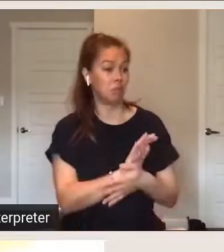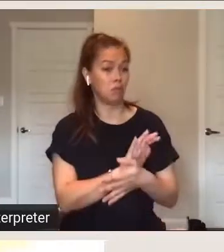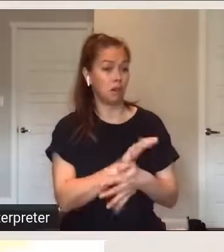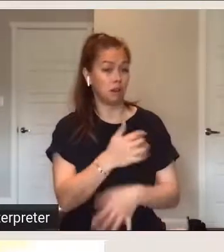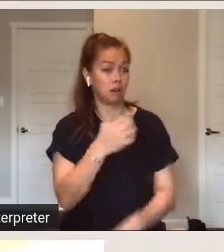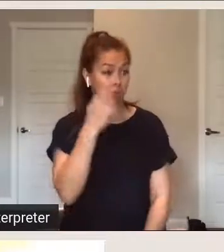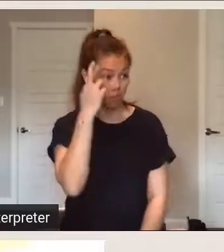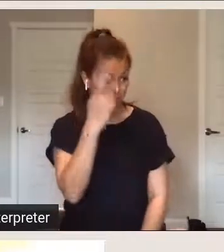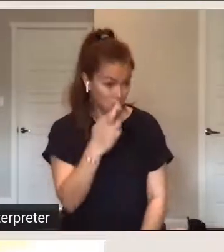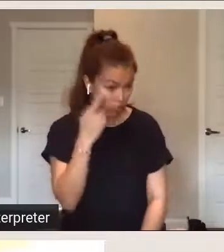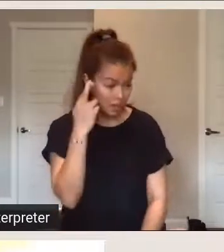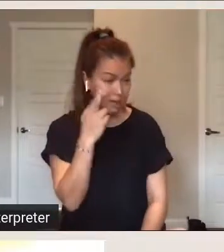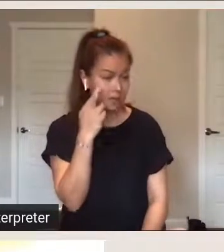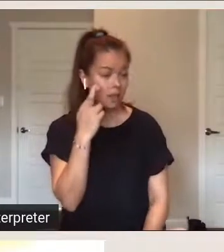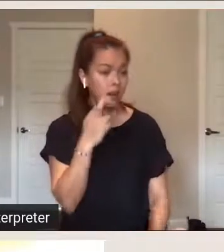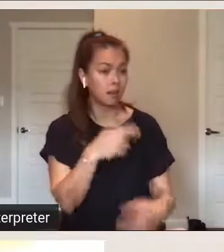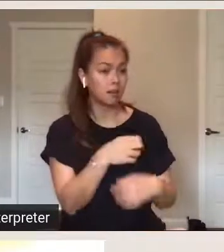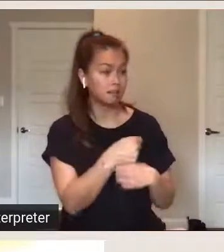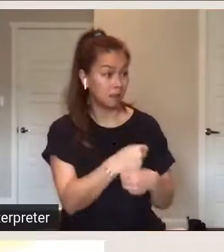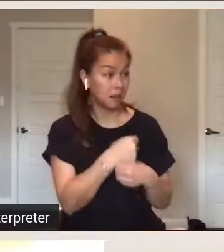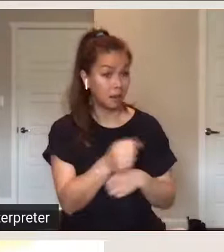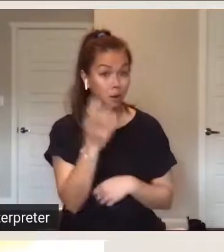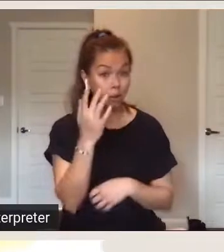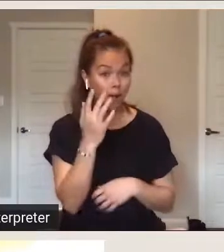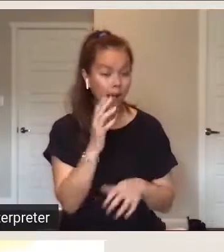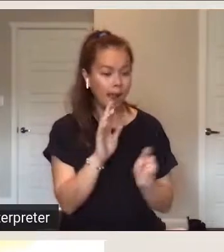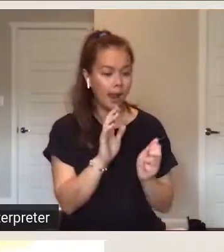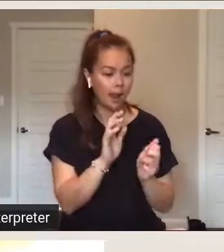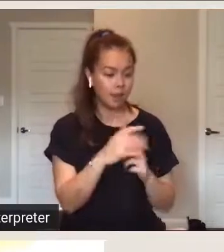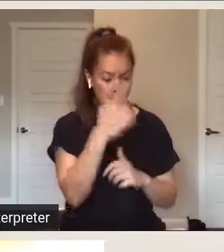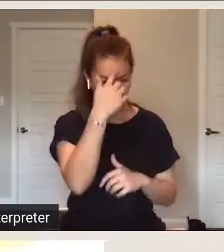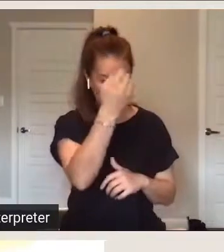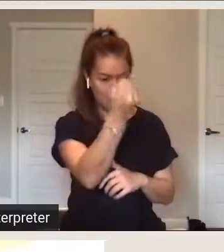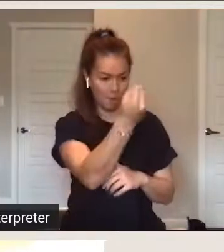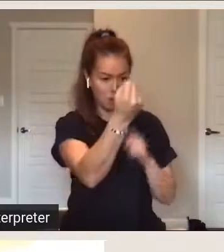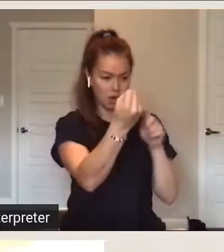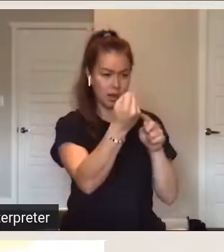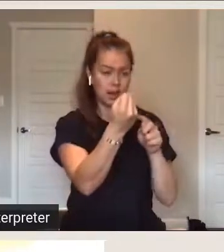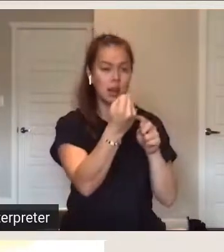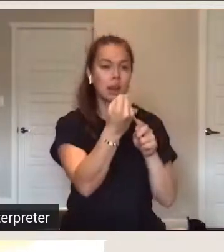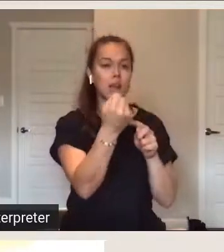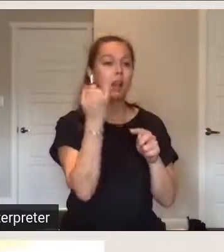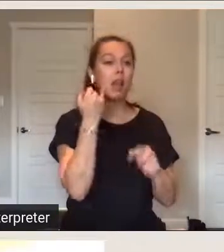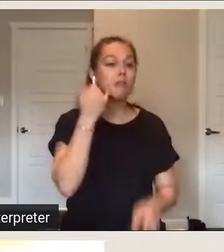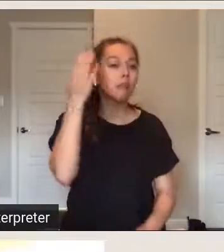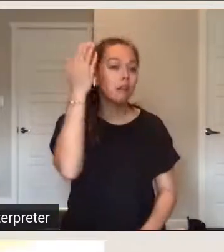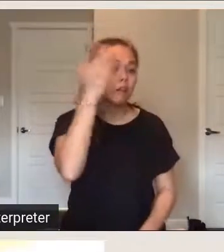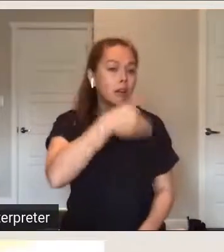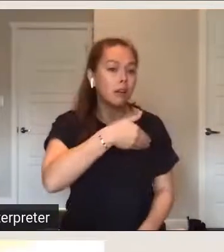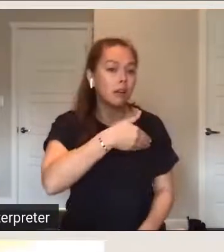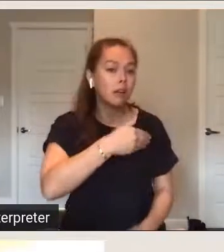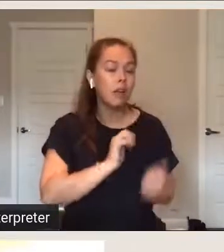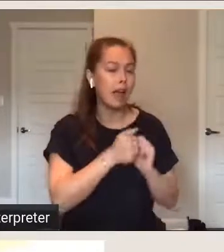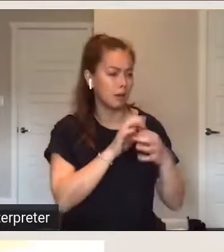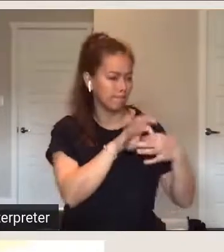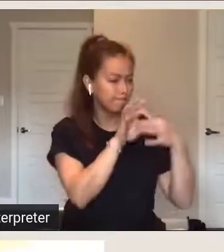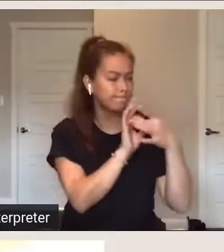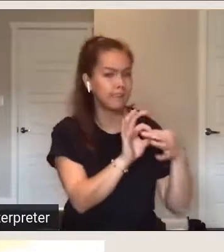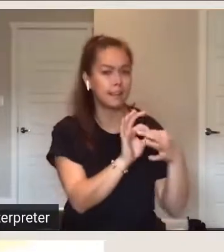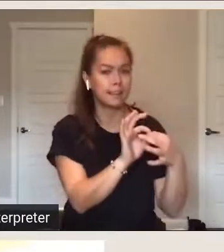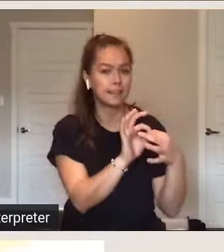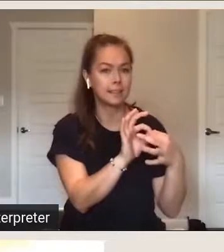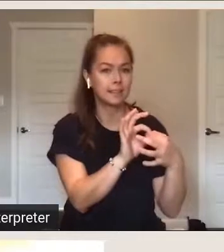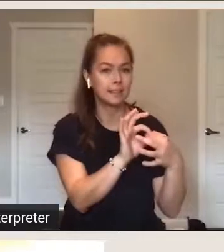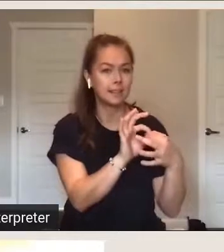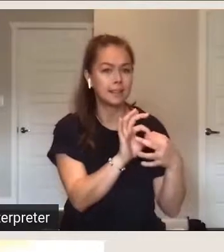a memory that we don't even know we had? And part of that was also going to New Mexico. You know, it's obviously a